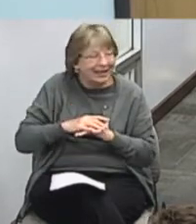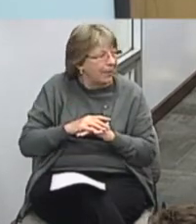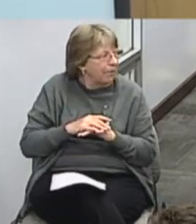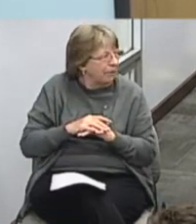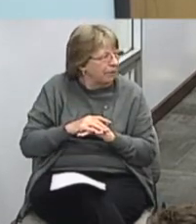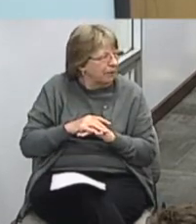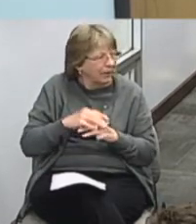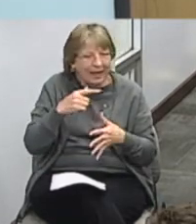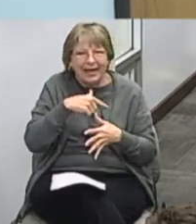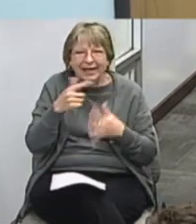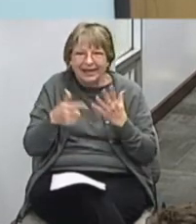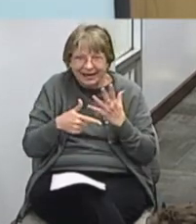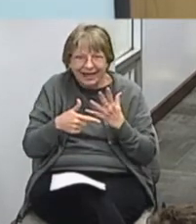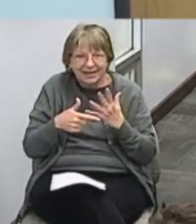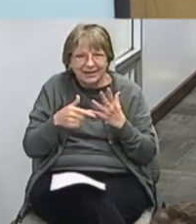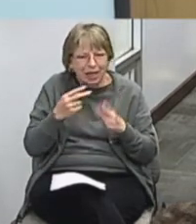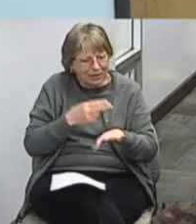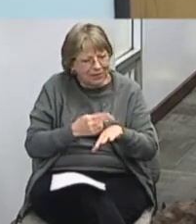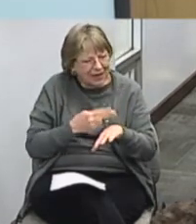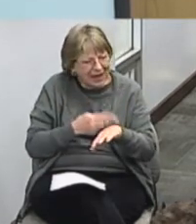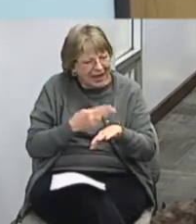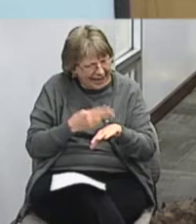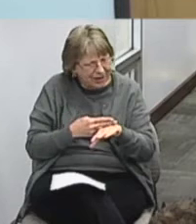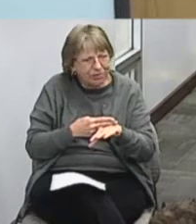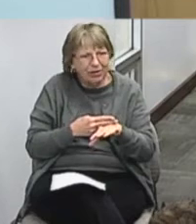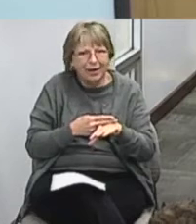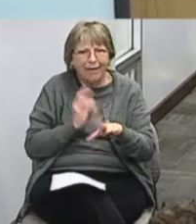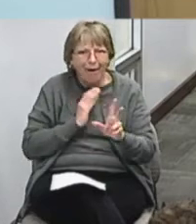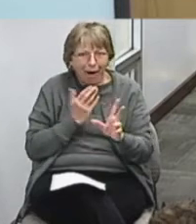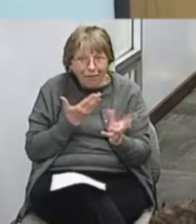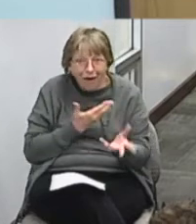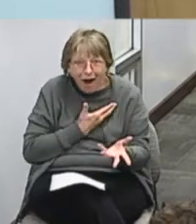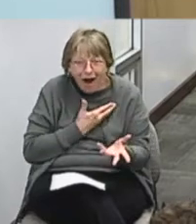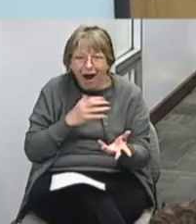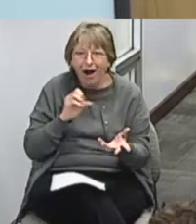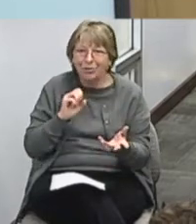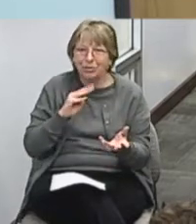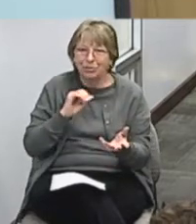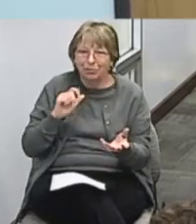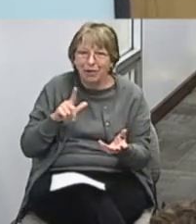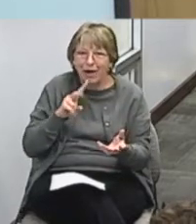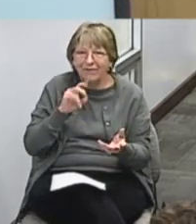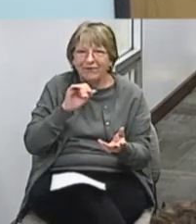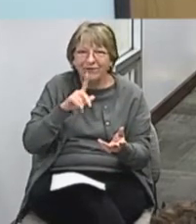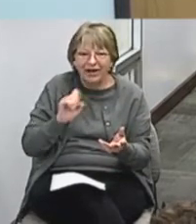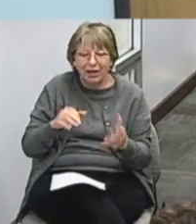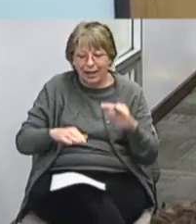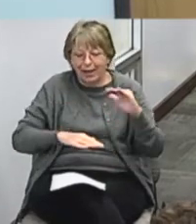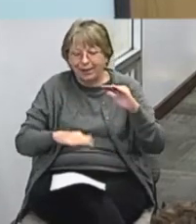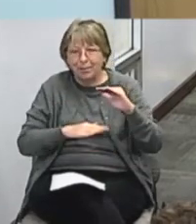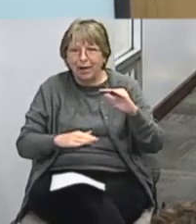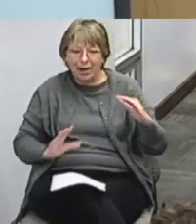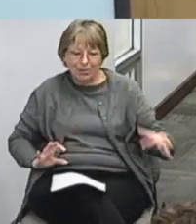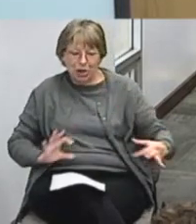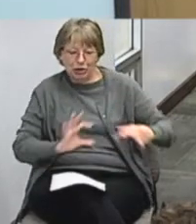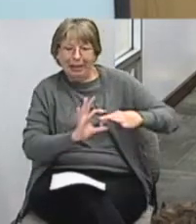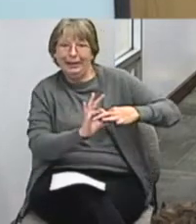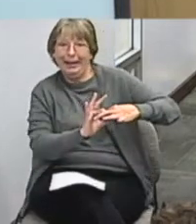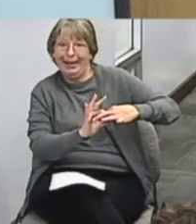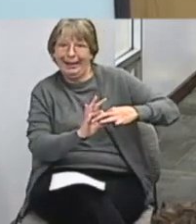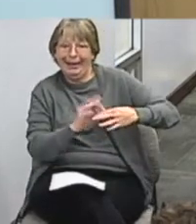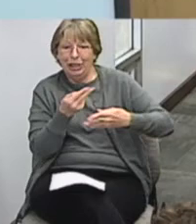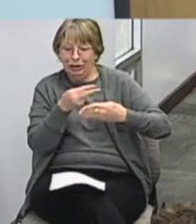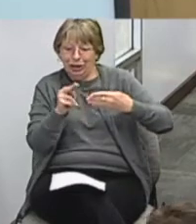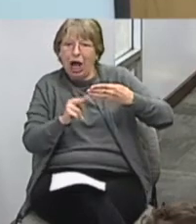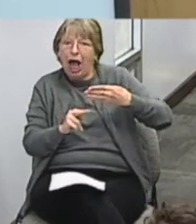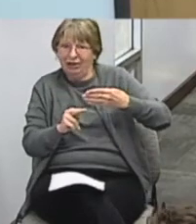the history of Smallville throughout comics over the past 70 years. But at the bottom of their Wikipedia page, there's a link to Hutchinson, Kansas's